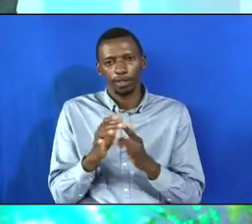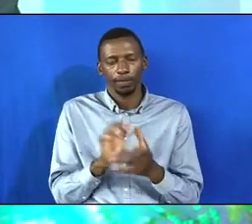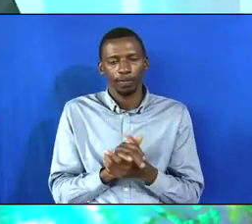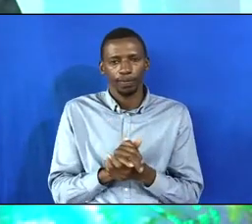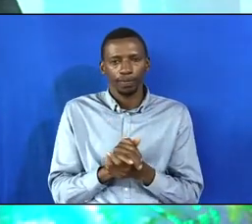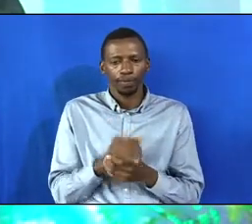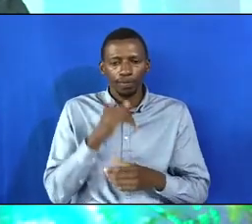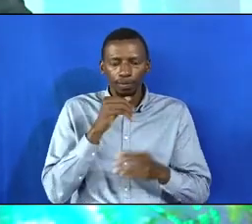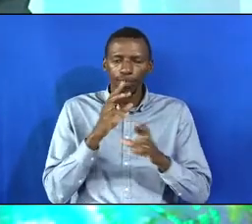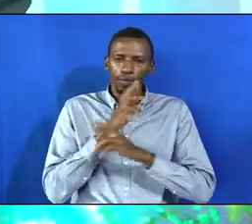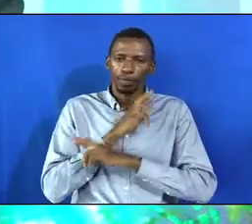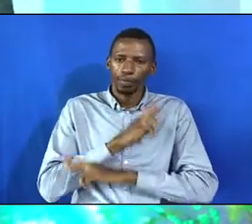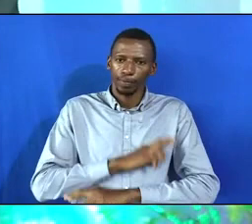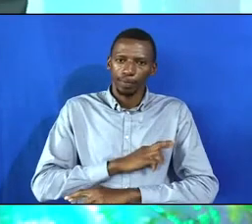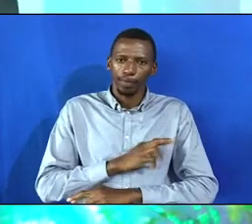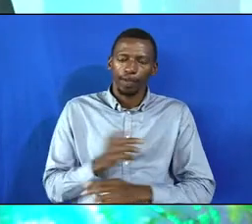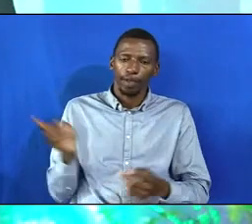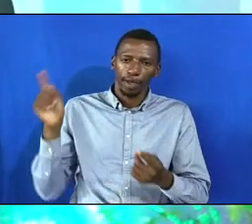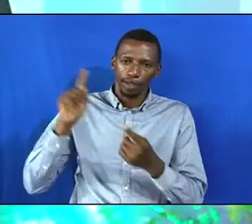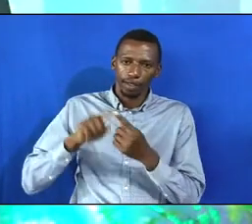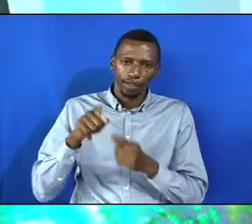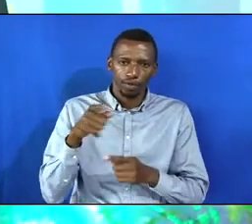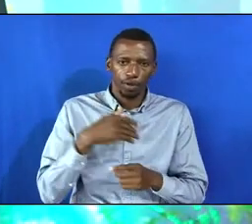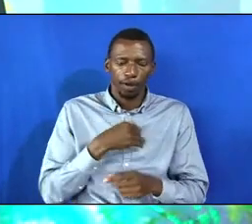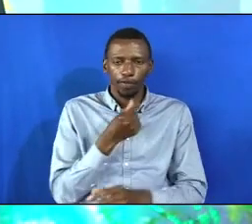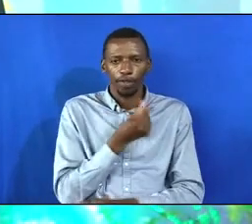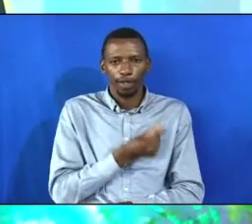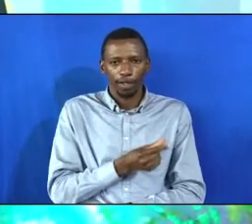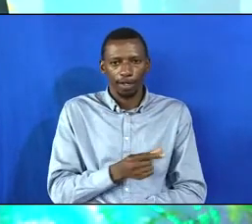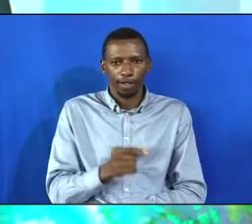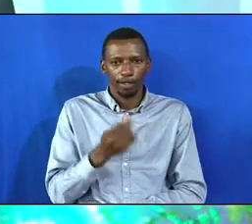rest until you have that grace of the Lord.